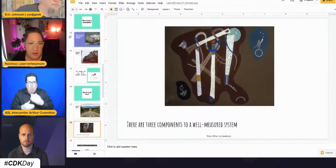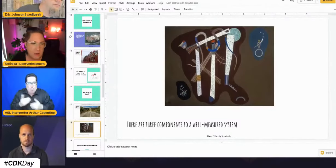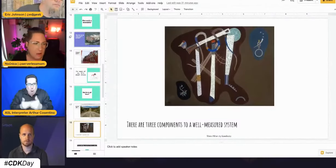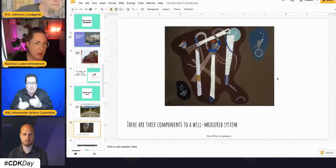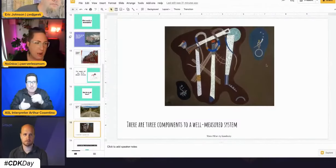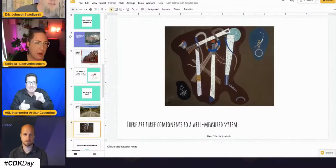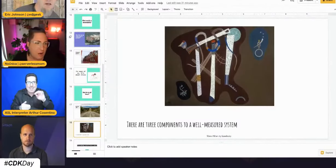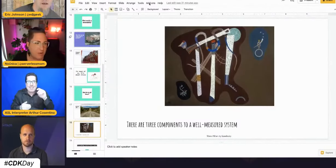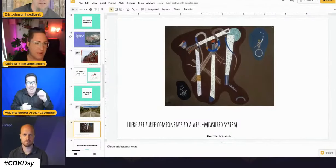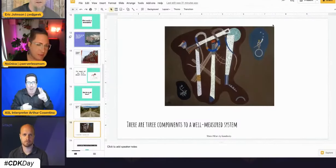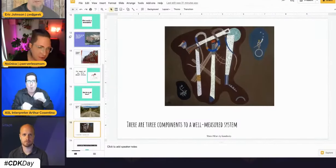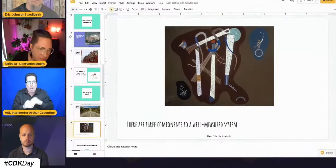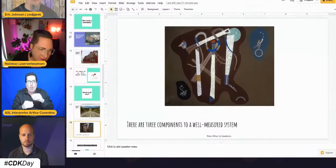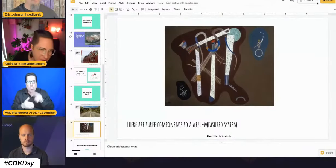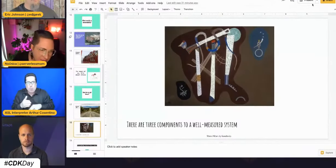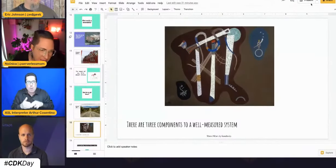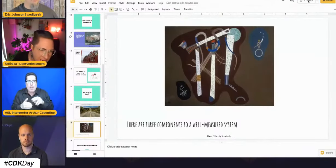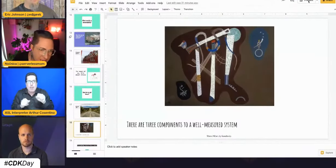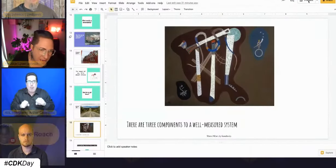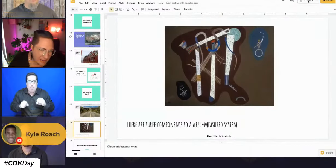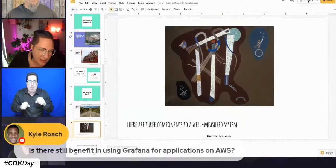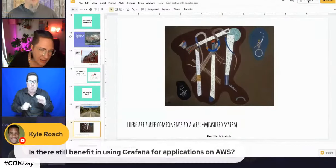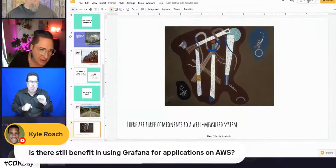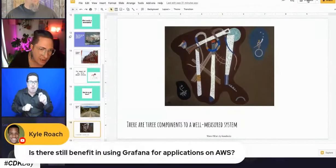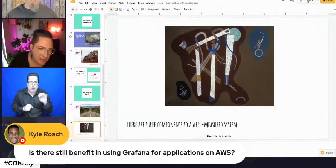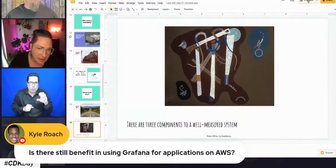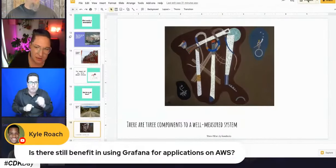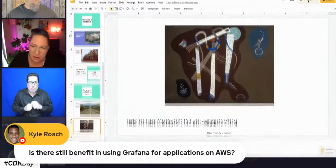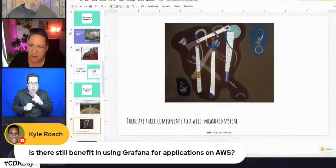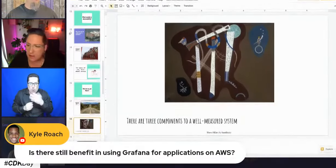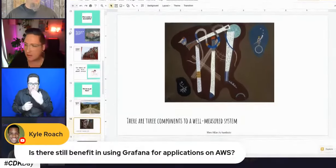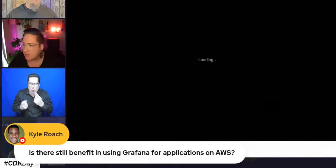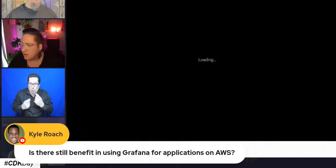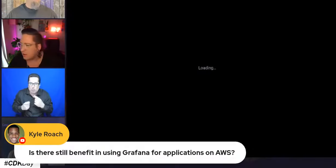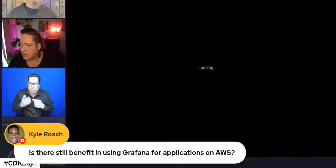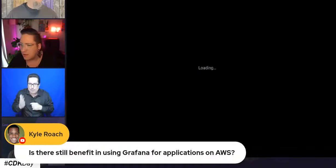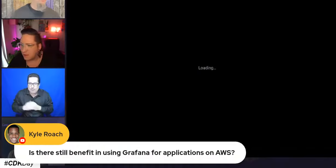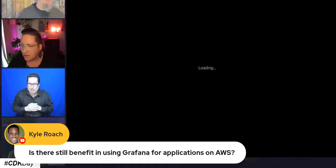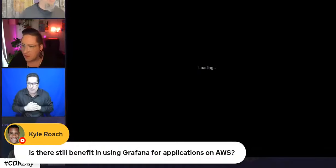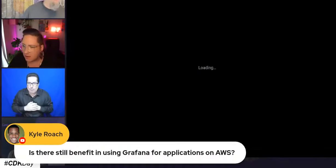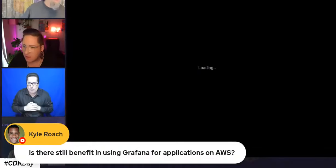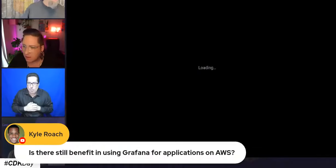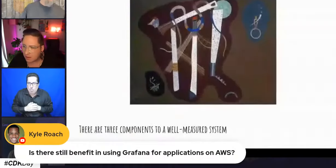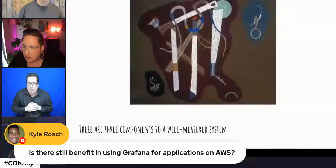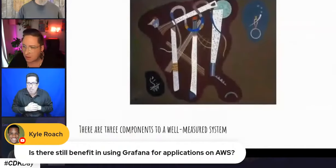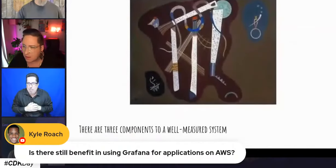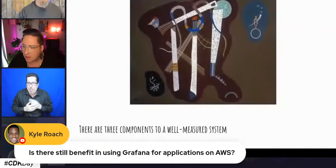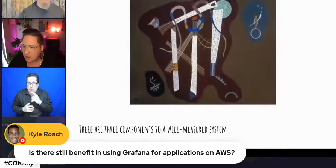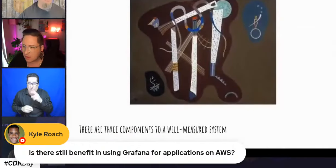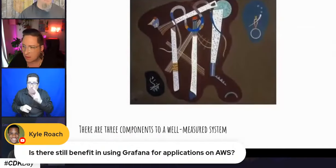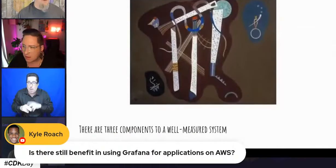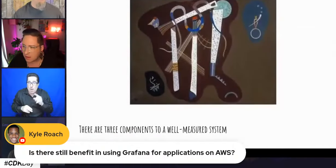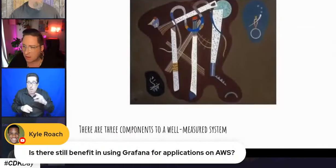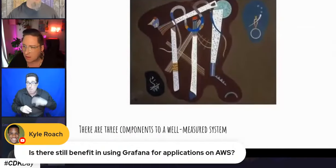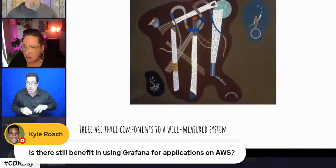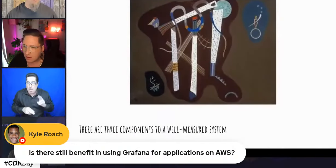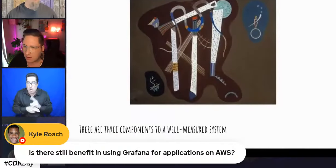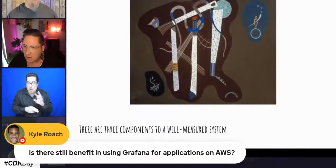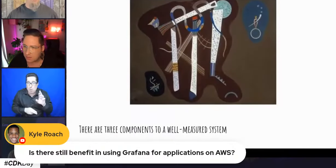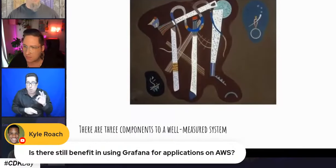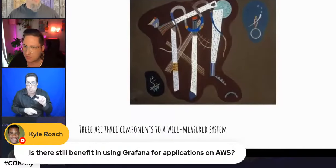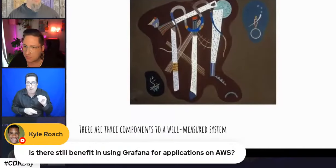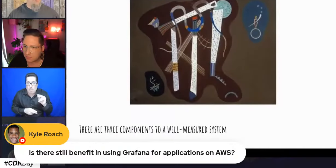metrics. Really, really good question. We had a follow-up to that. Is there still benefit in using Grafana